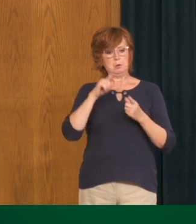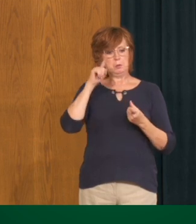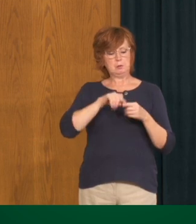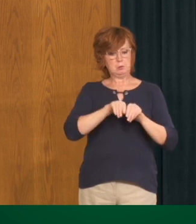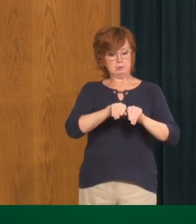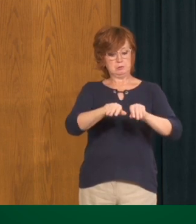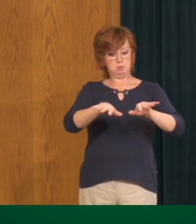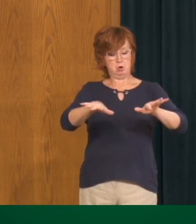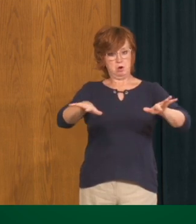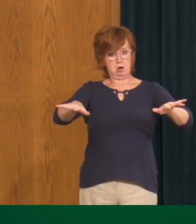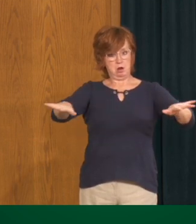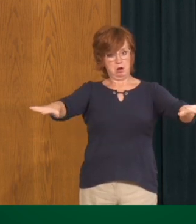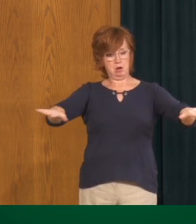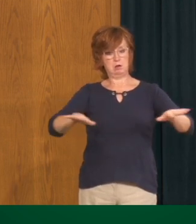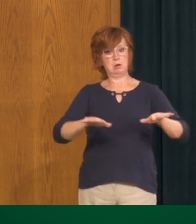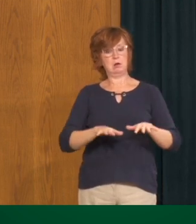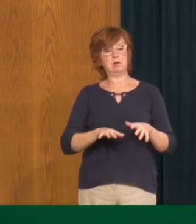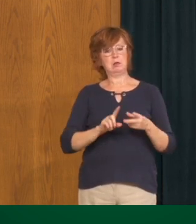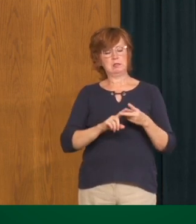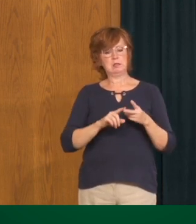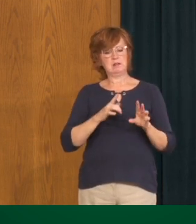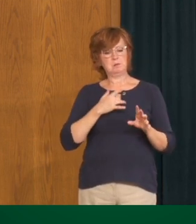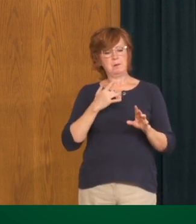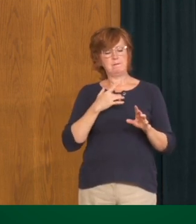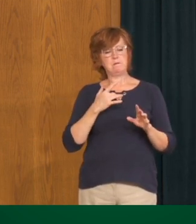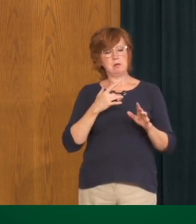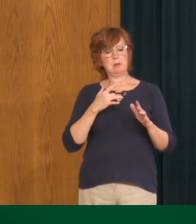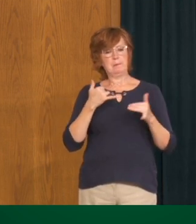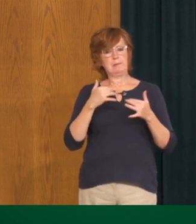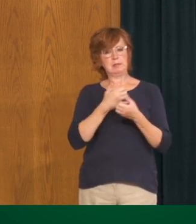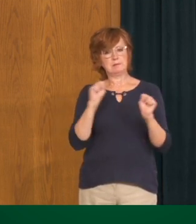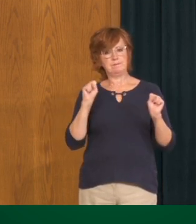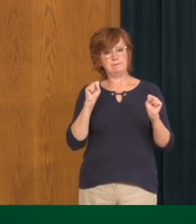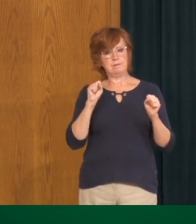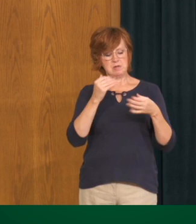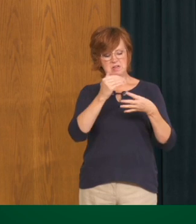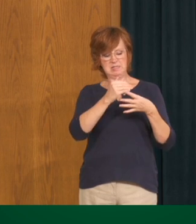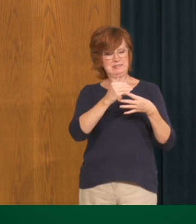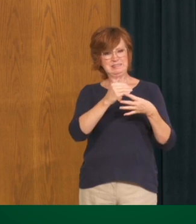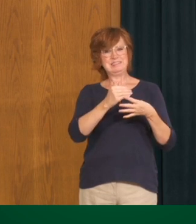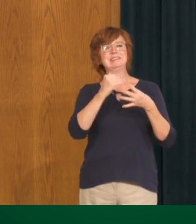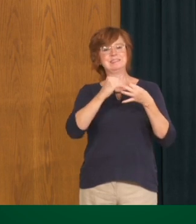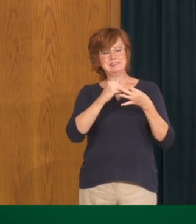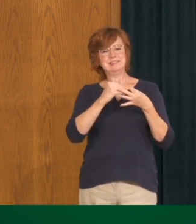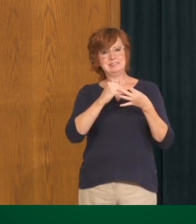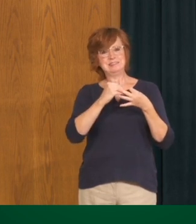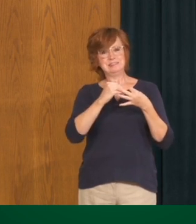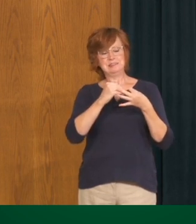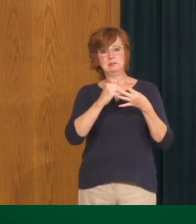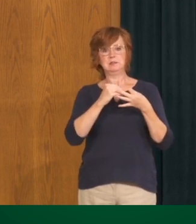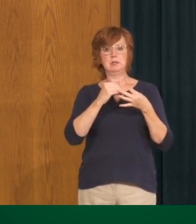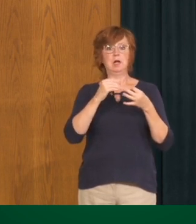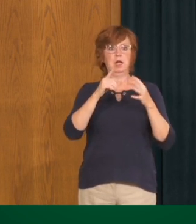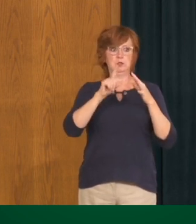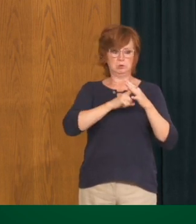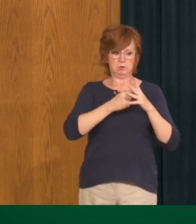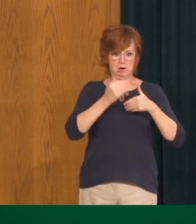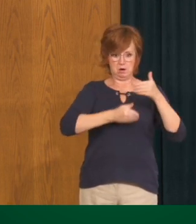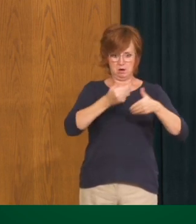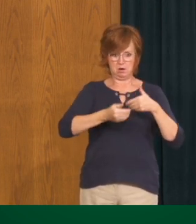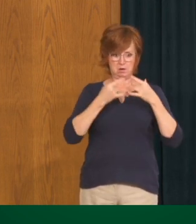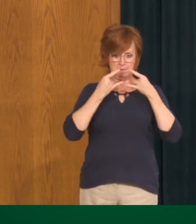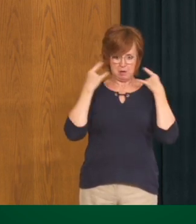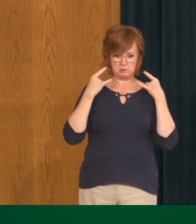we probably would be better off starting at a high level 2 for mask use initially, and then we can recalibrate as things